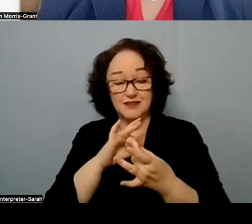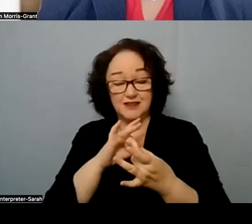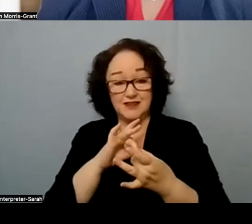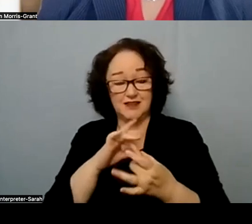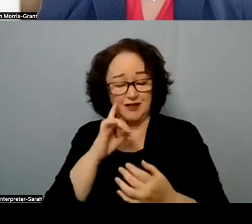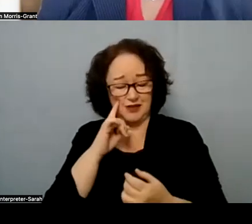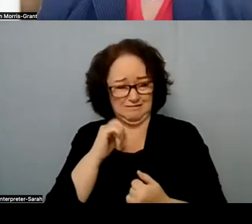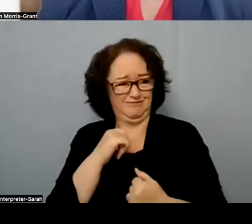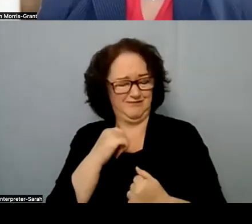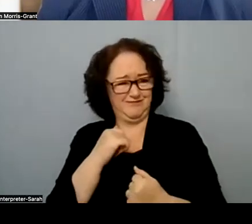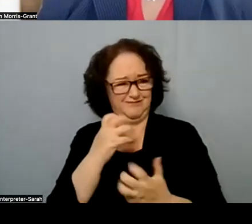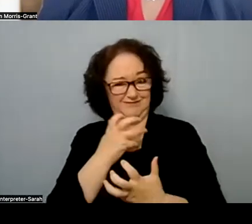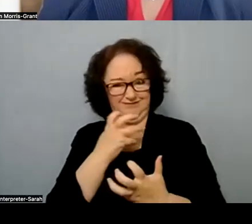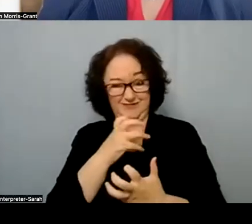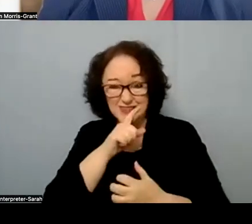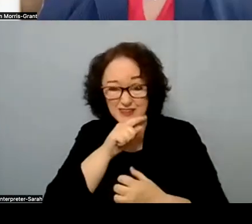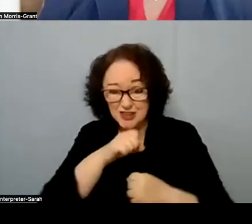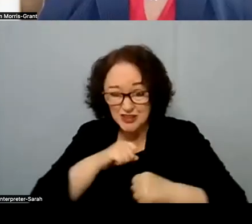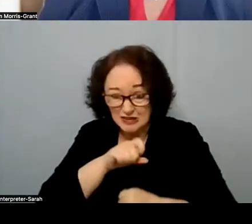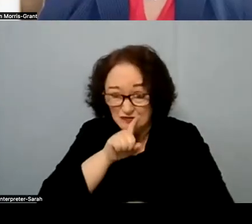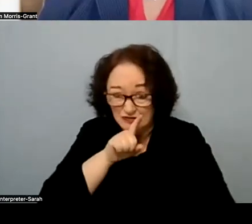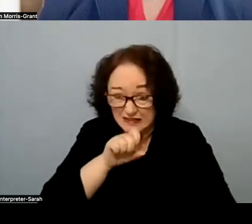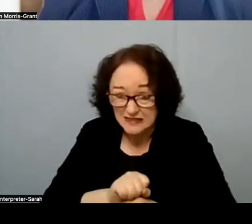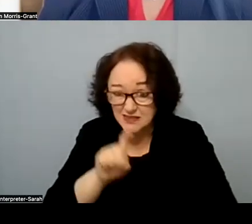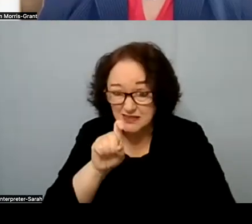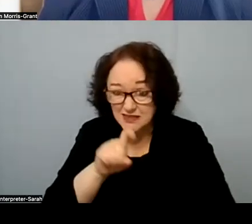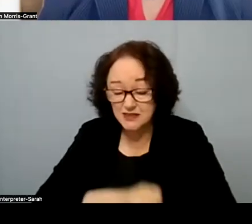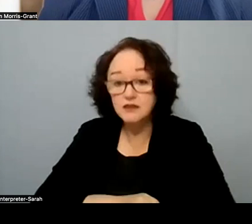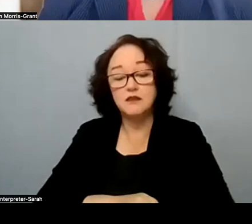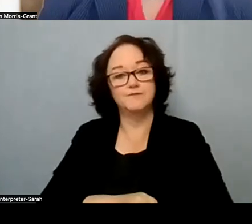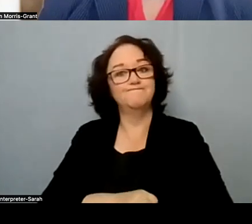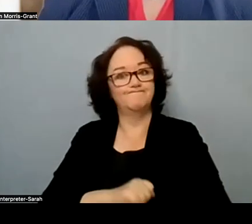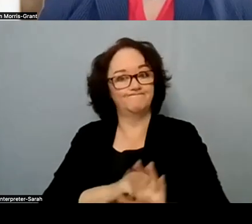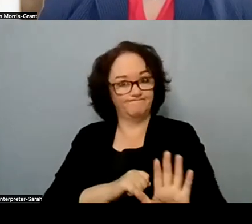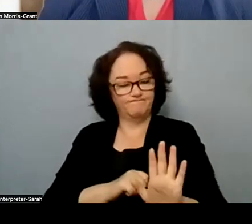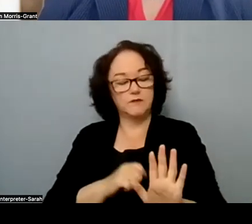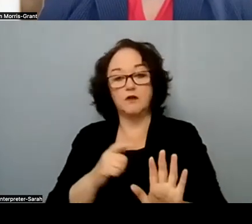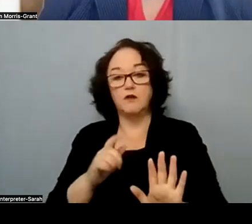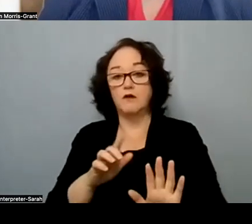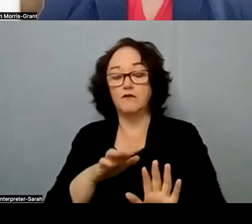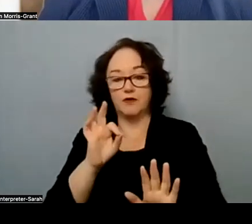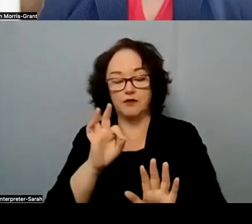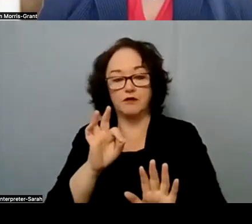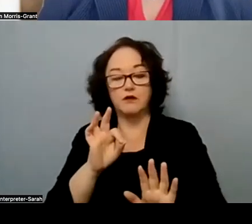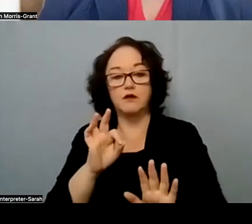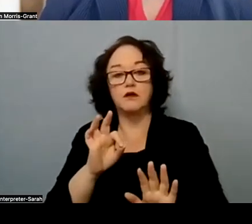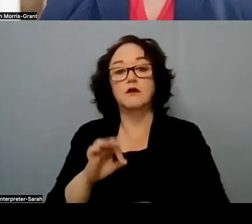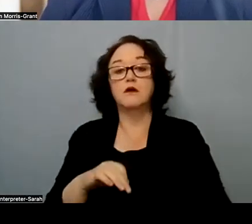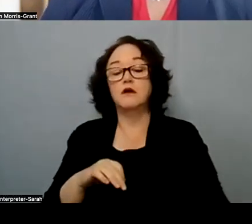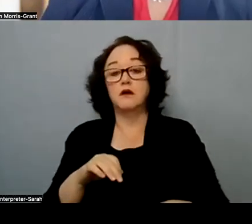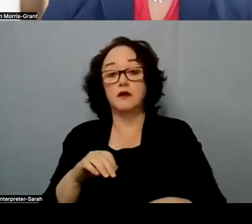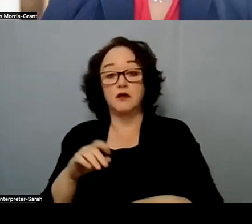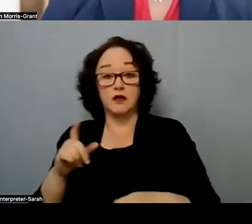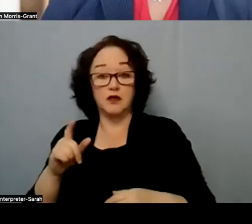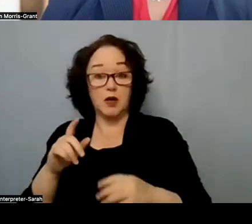so let's figure out what's happening here. We eventually found out that this resident was chicken sitting for her sister. And we were like, okay,